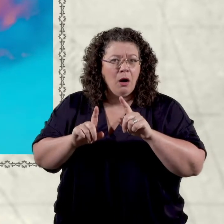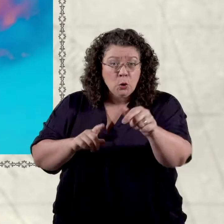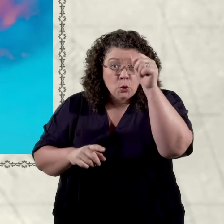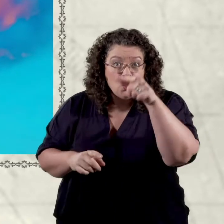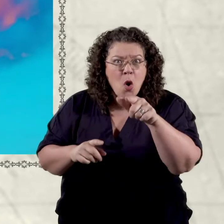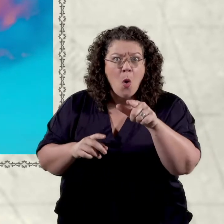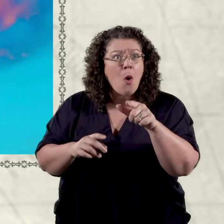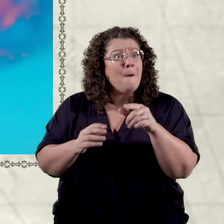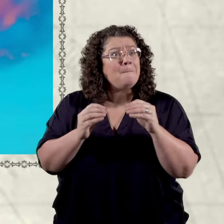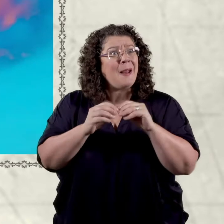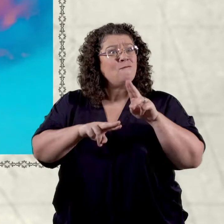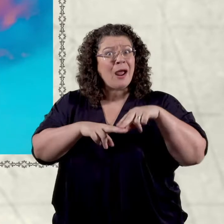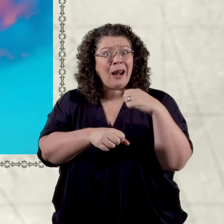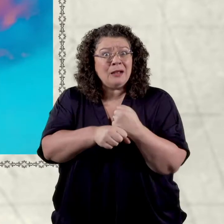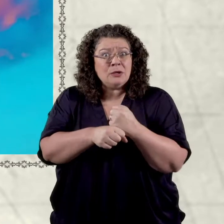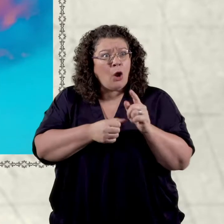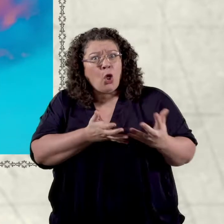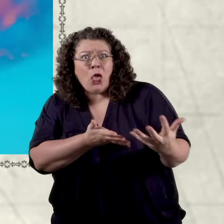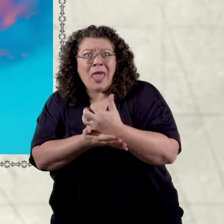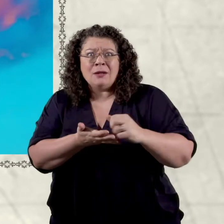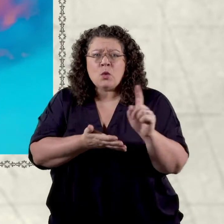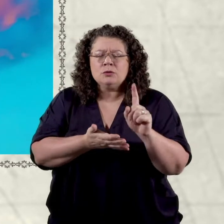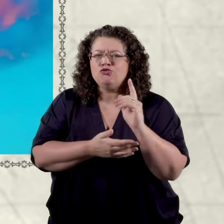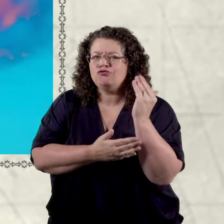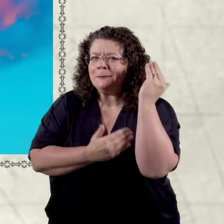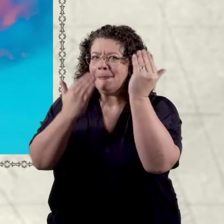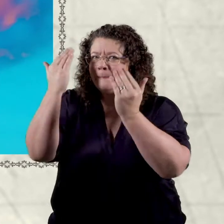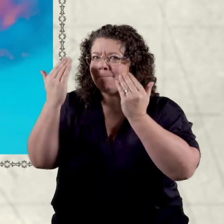Do you know what the big friendly giant collected?